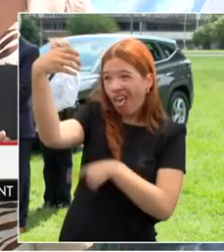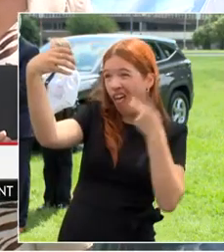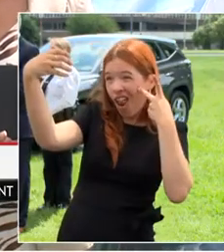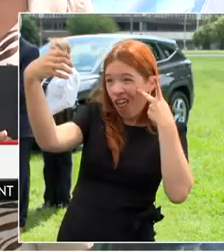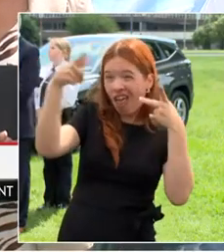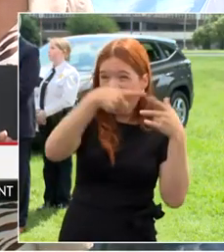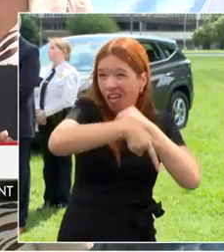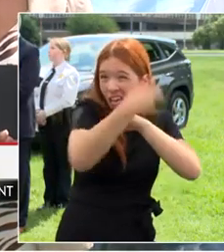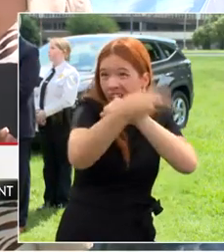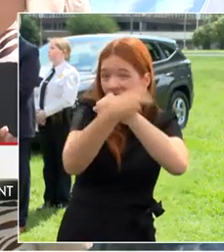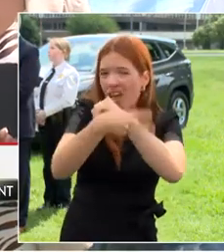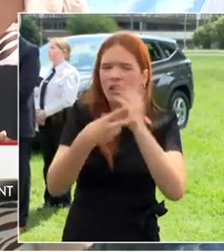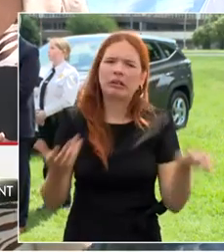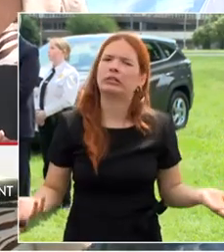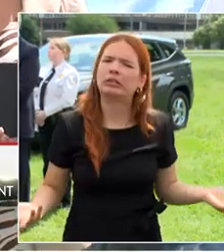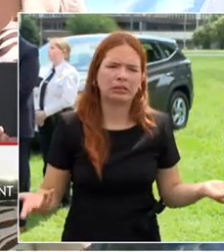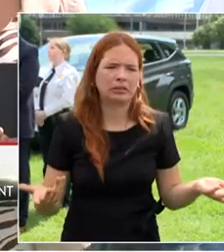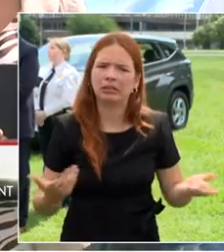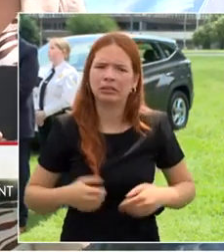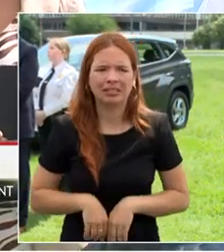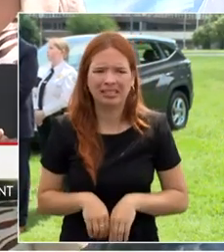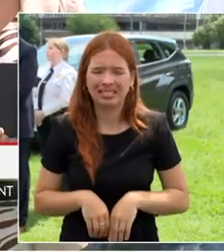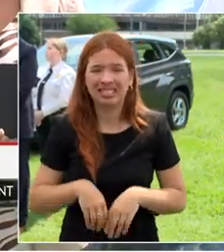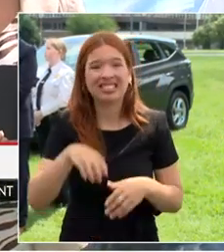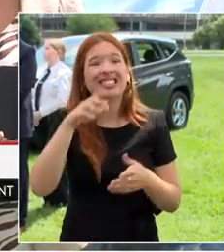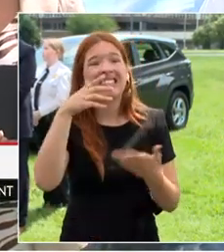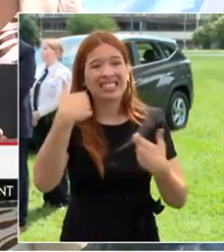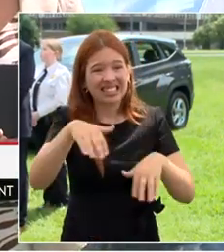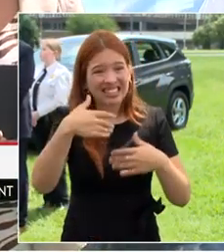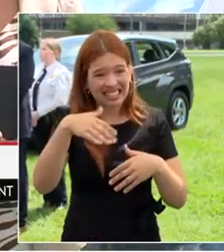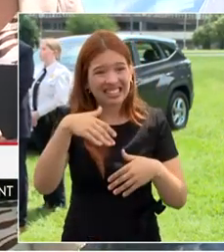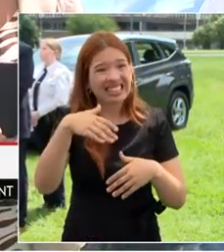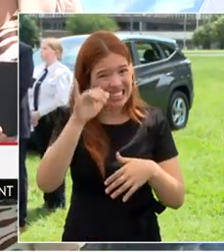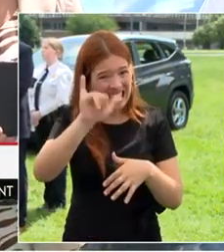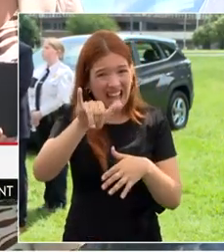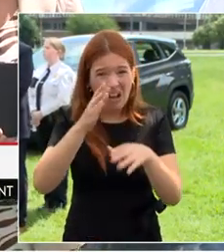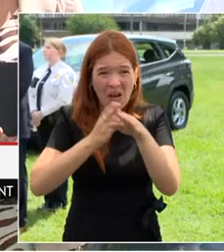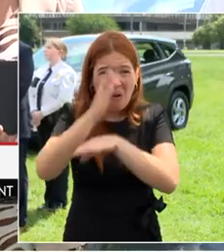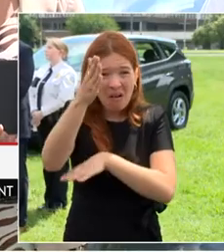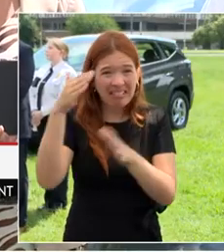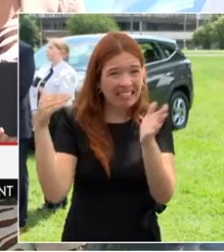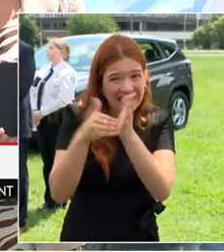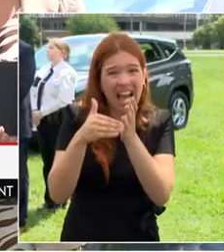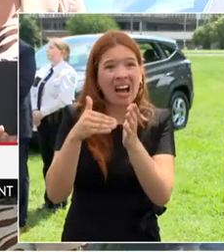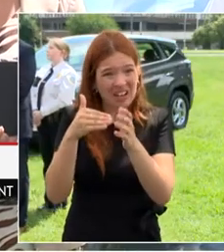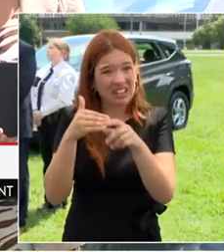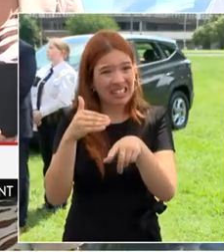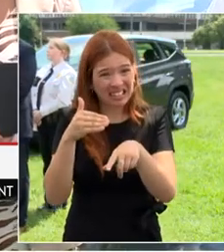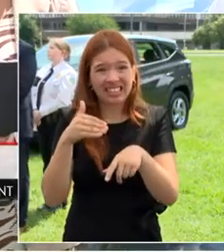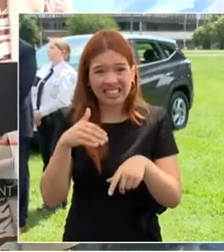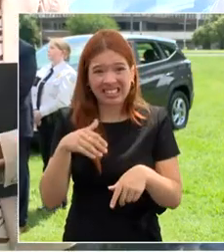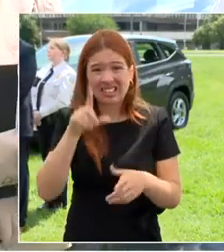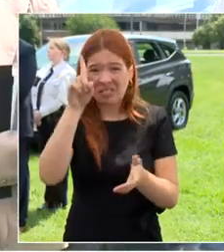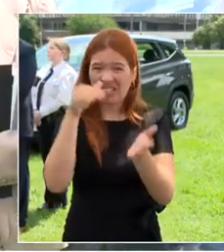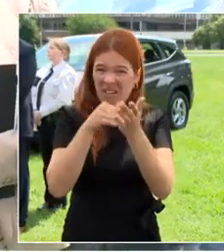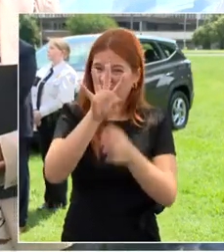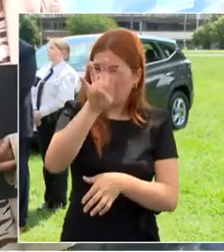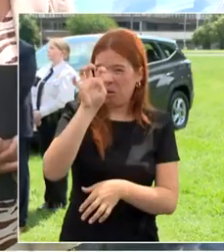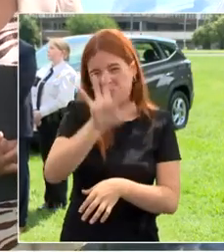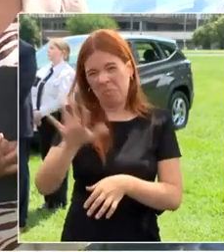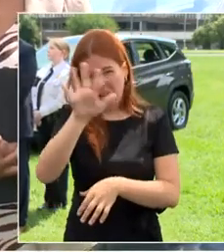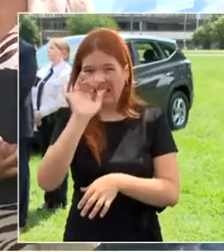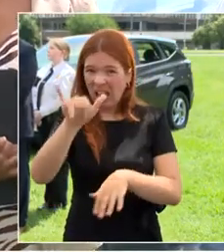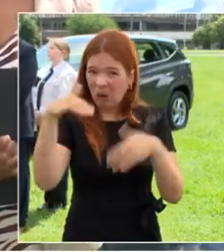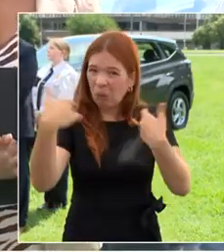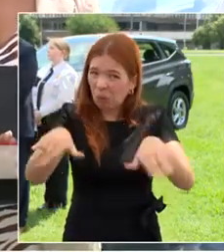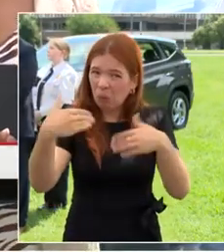used by individuals to commit other crimes. When we started seeing this issue last year, MPD went to work. We partnered with